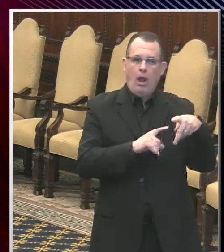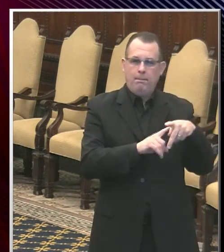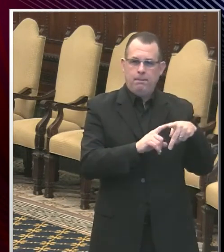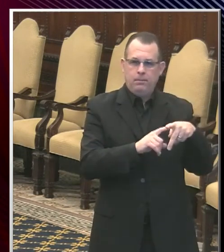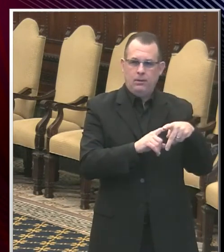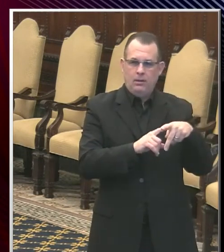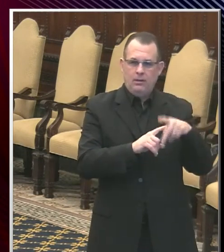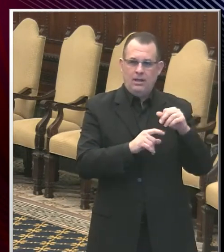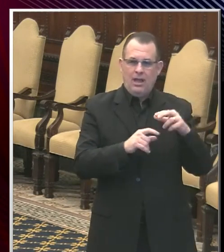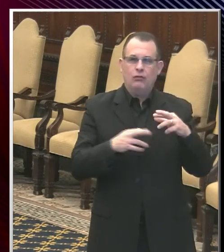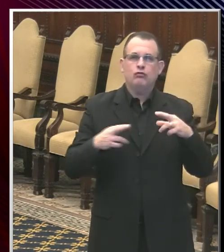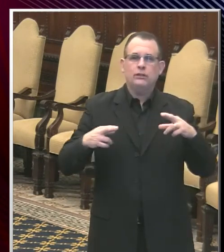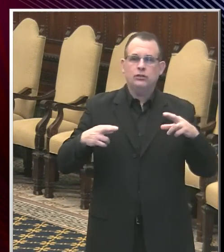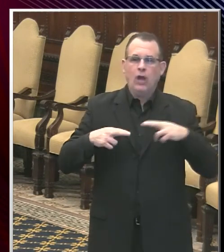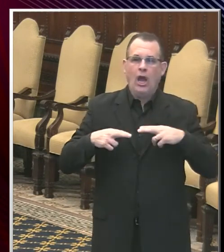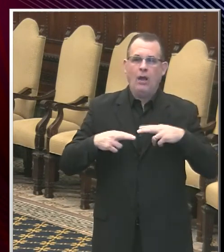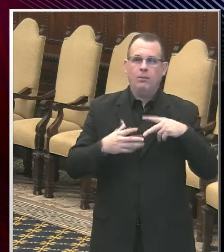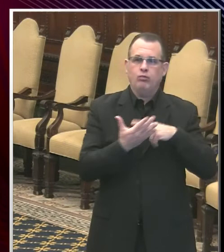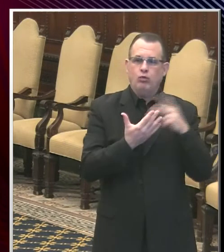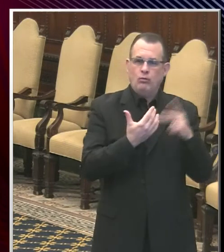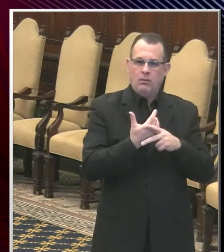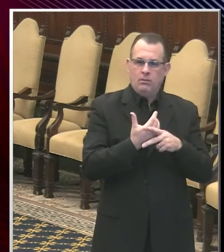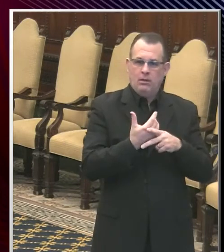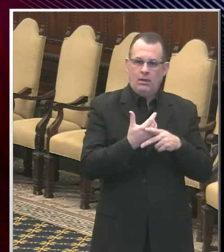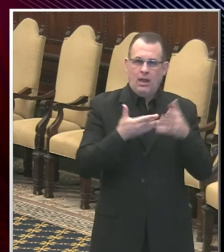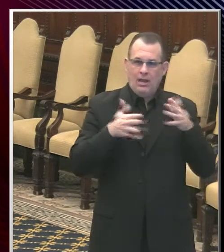It lets employees